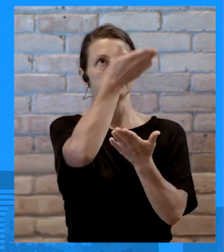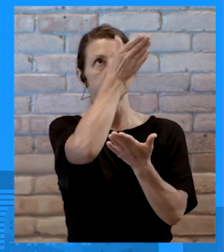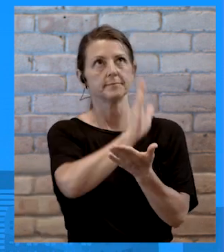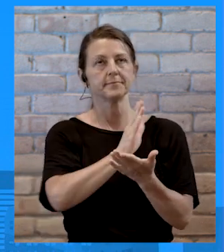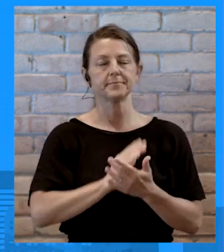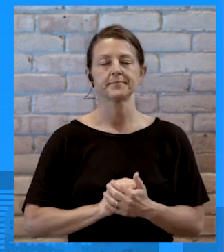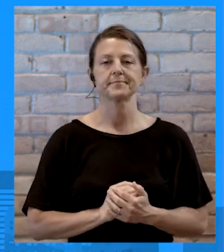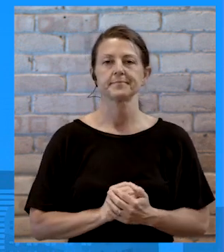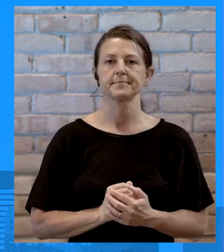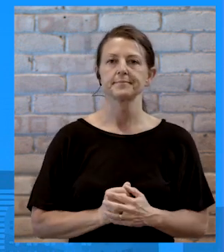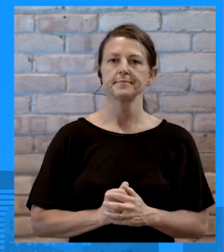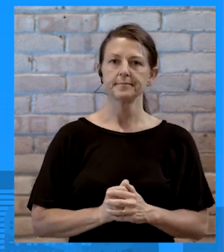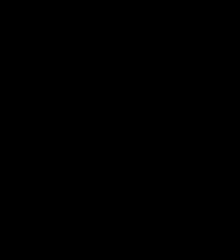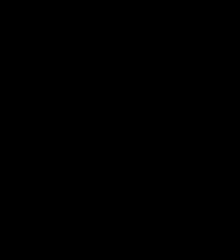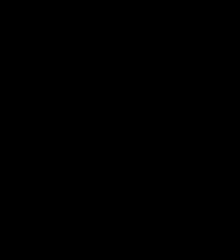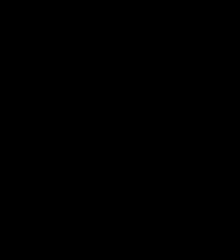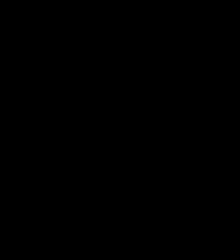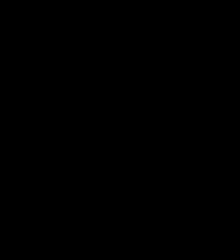God.